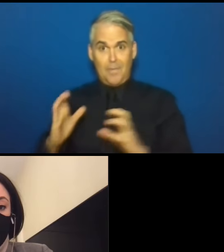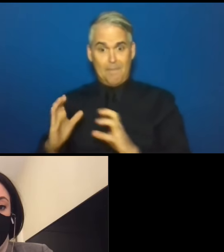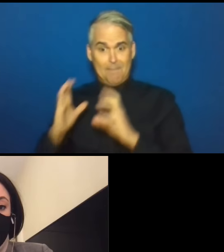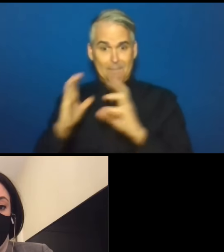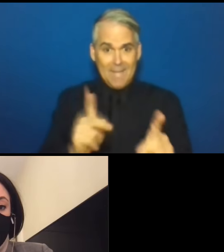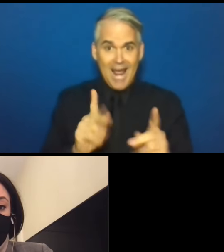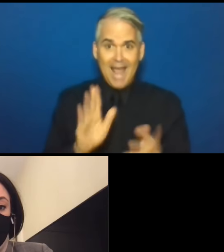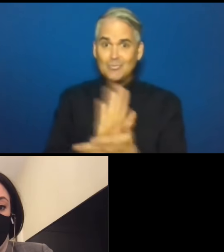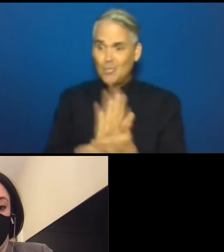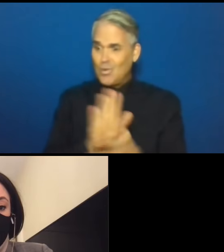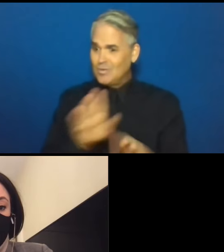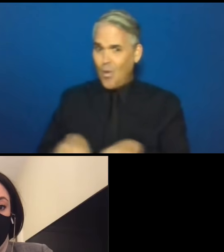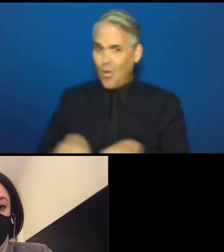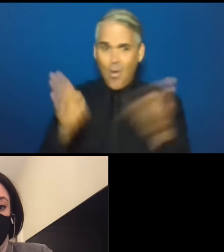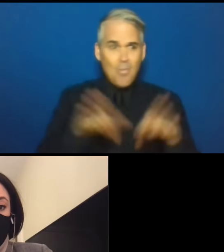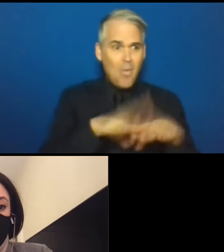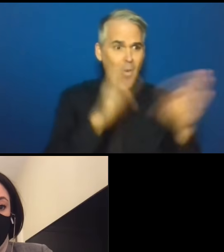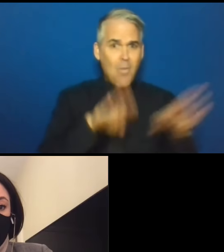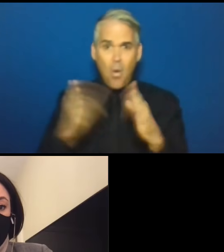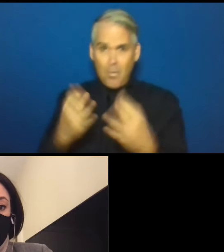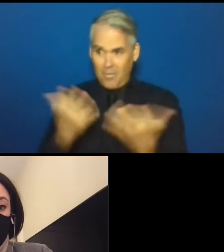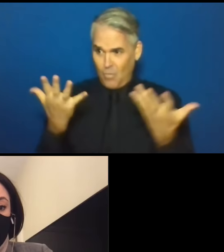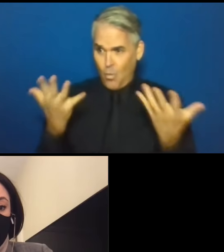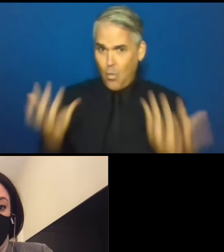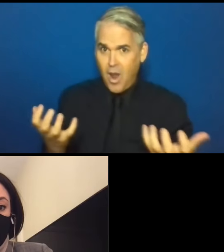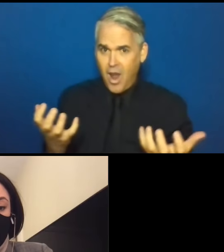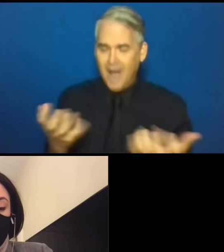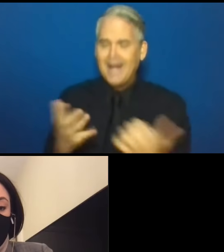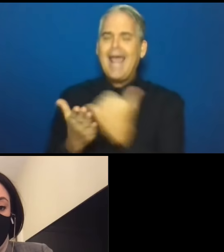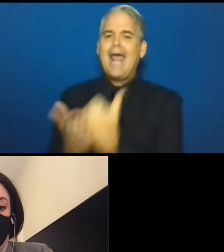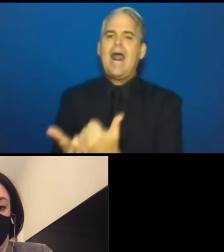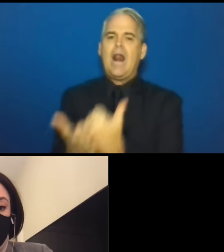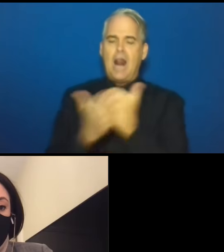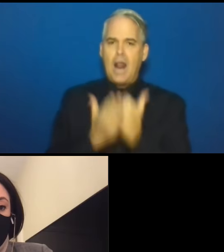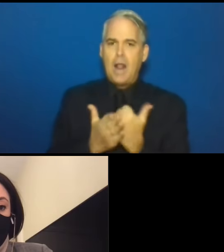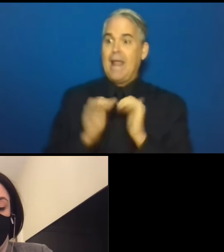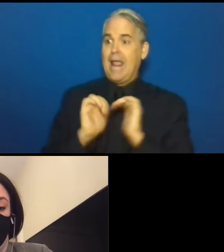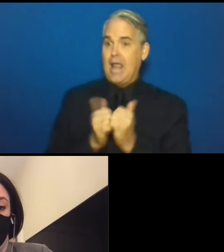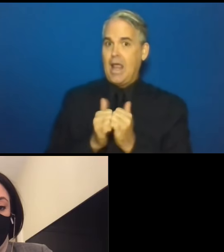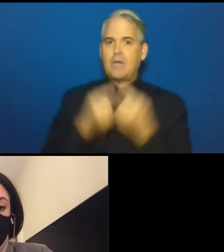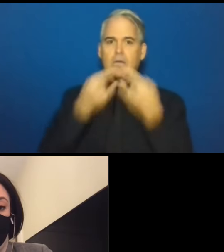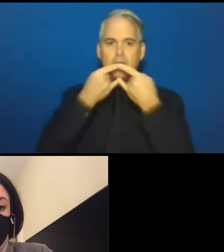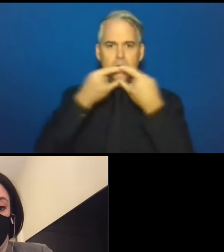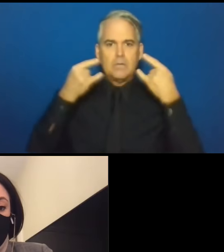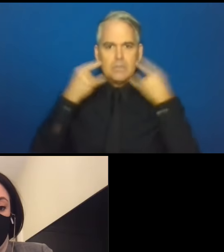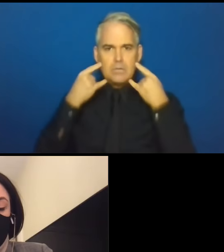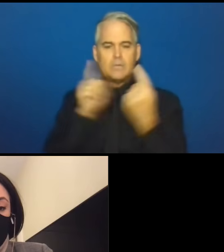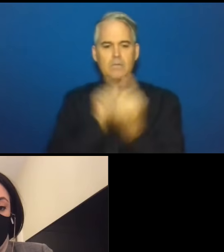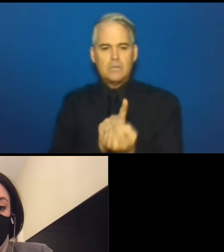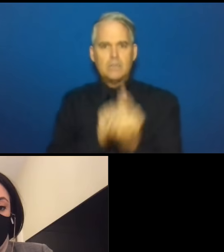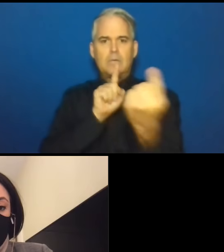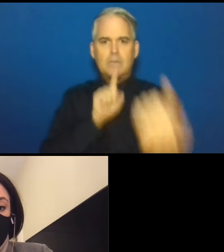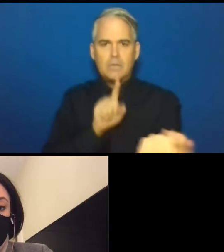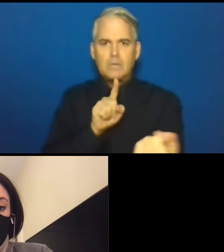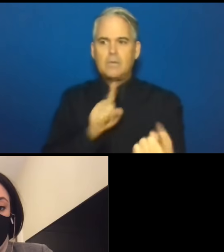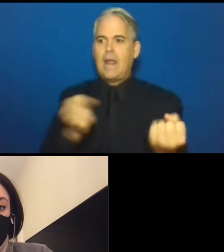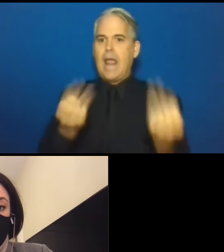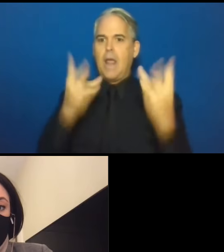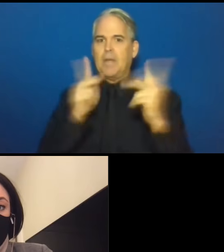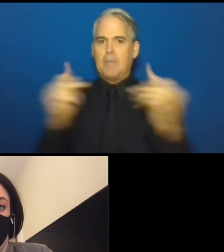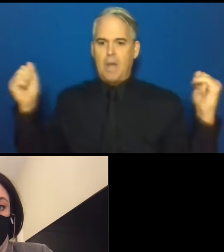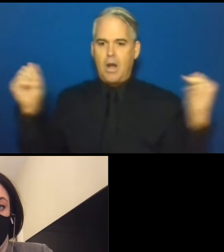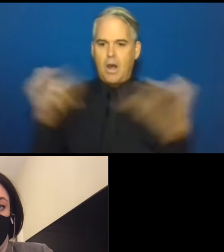in the classrooms, help us out. Wear the mask, socially distance, limit the group size gatherings. Those are the kind of